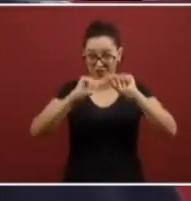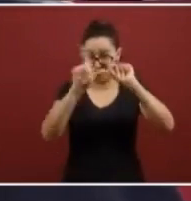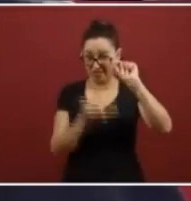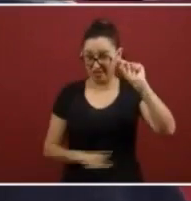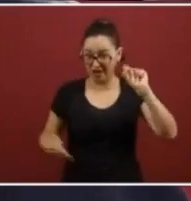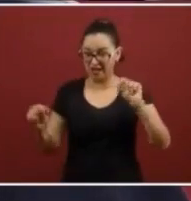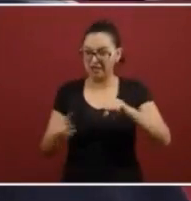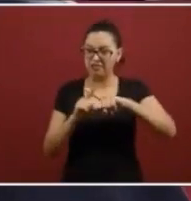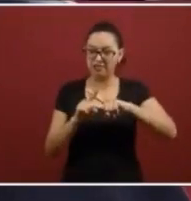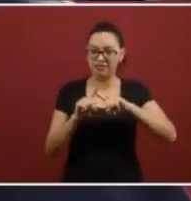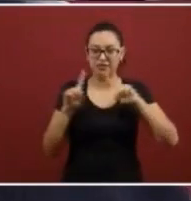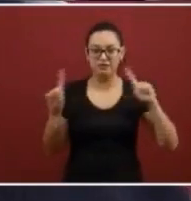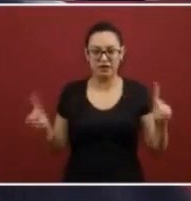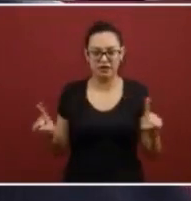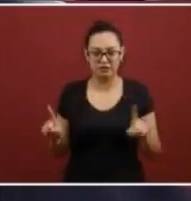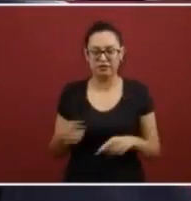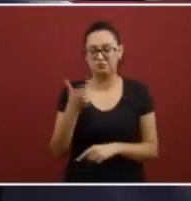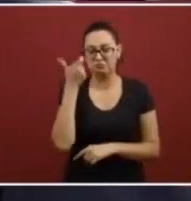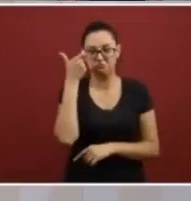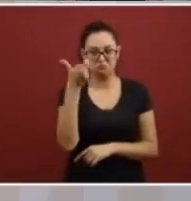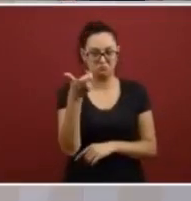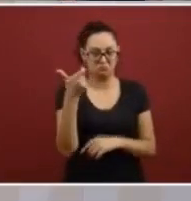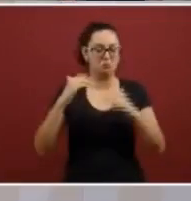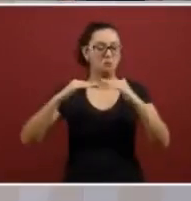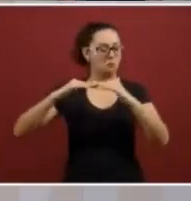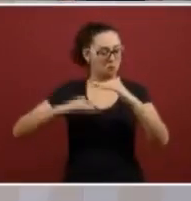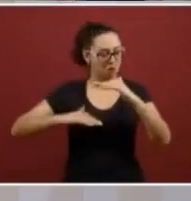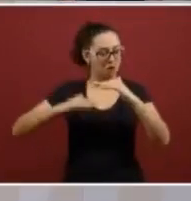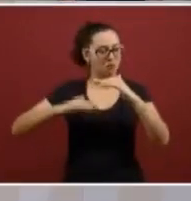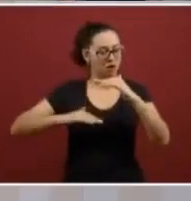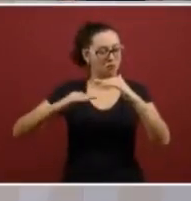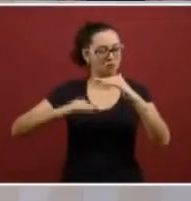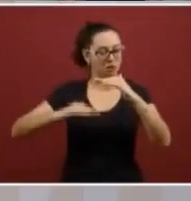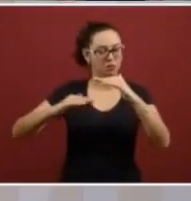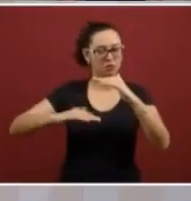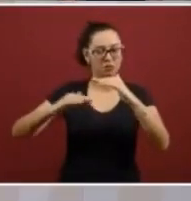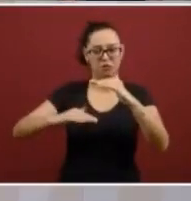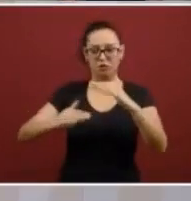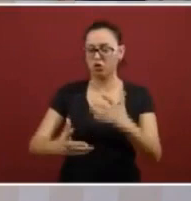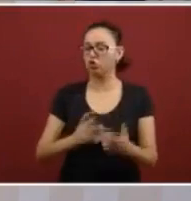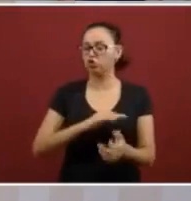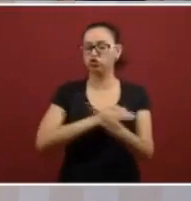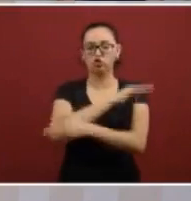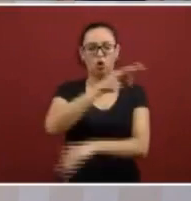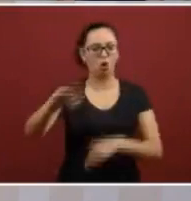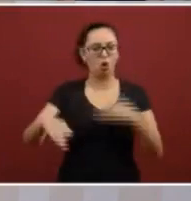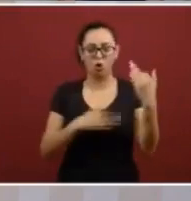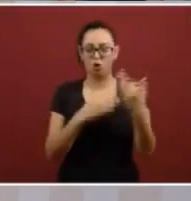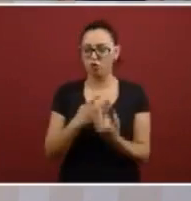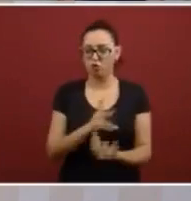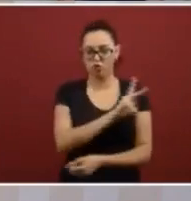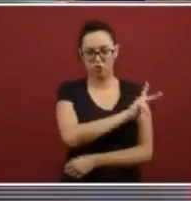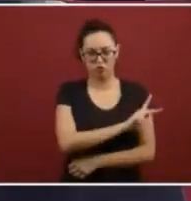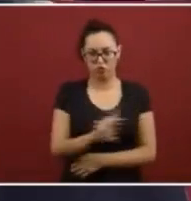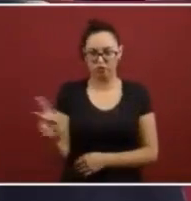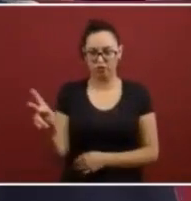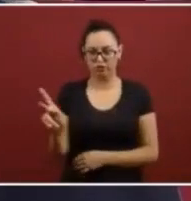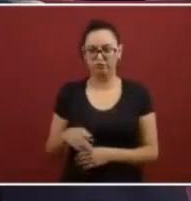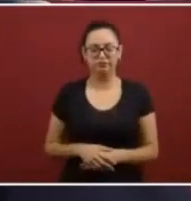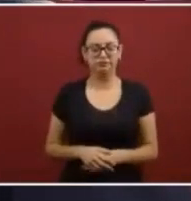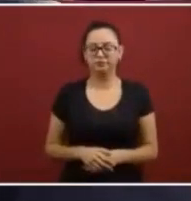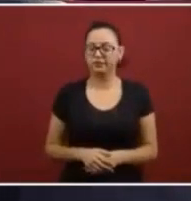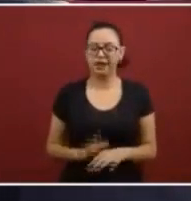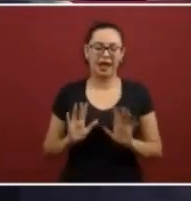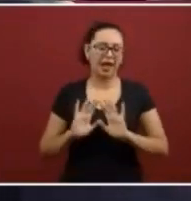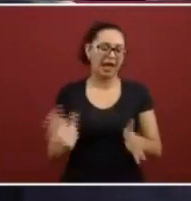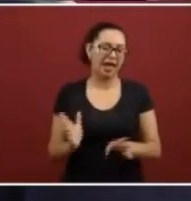it, tarifas bajas but we are, para in general, we're going to todos be los keeping consumidores. low No va a ser como tariffs era or antes,